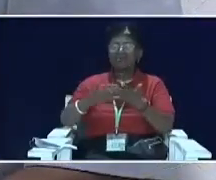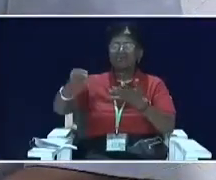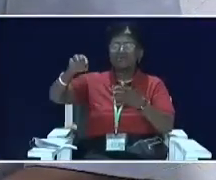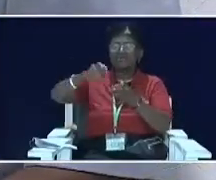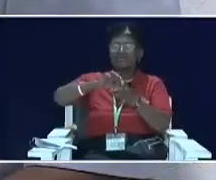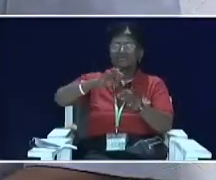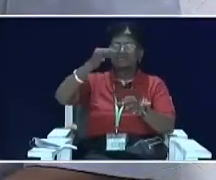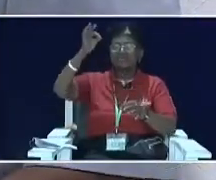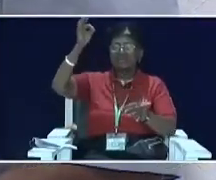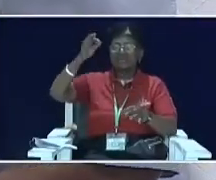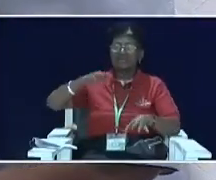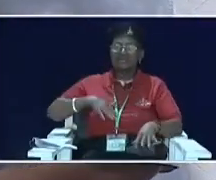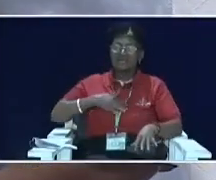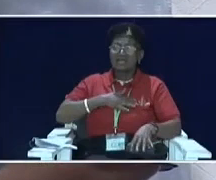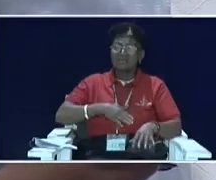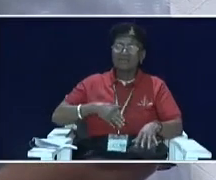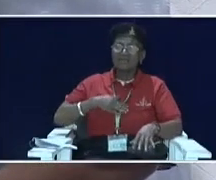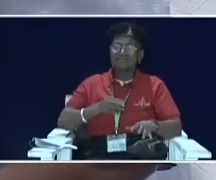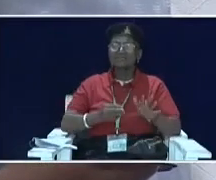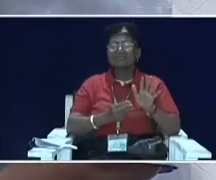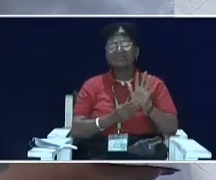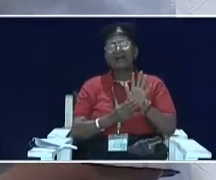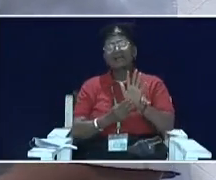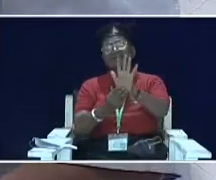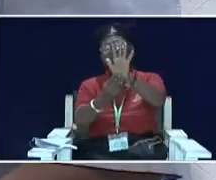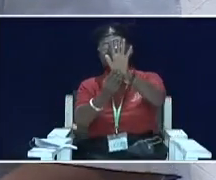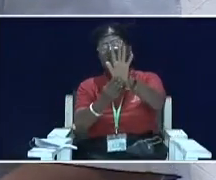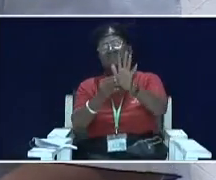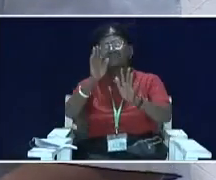please manifest your power.